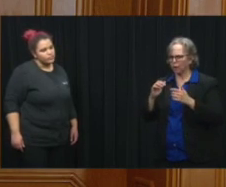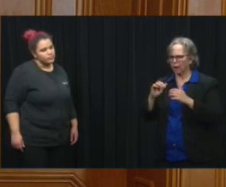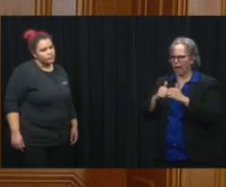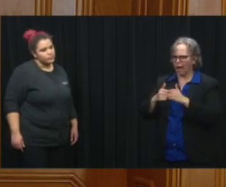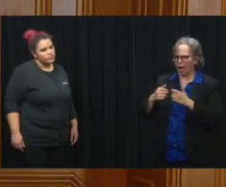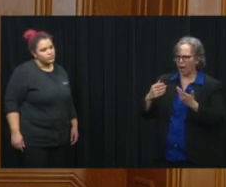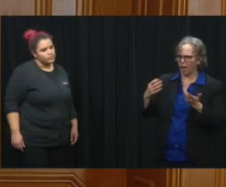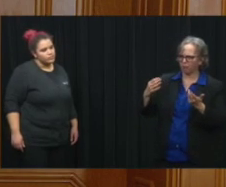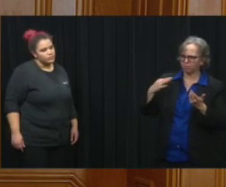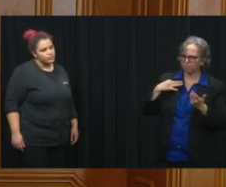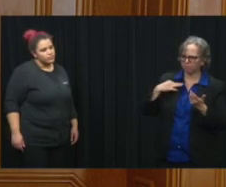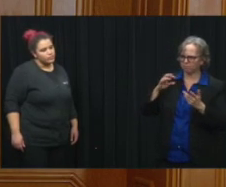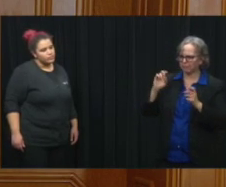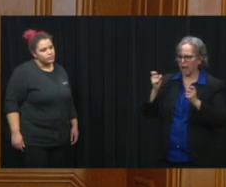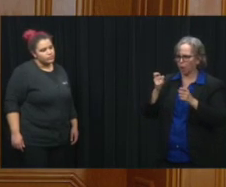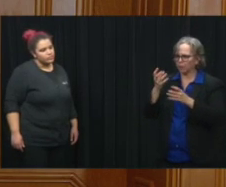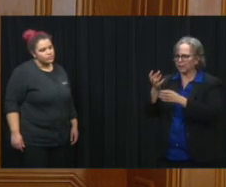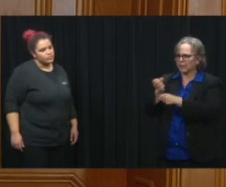ballot.